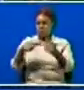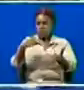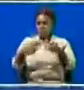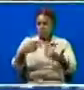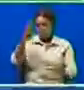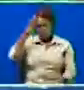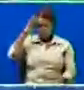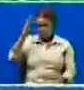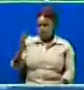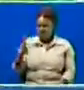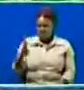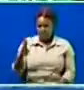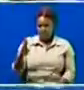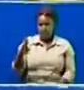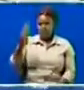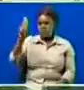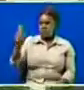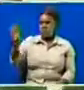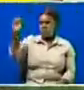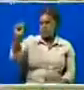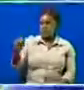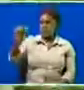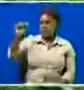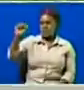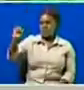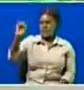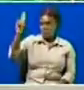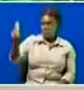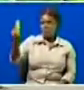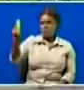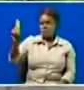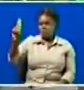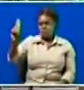on Sunday at the United States International University in Nairobi.